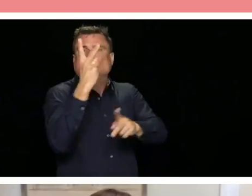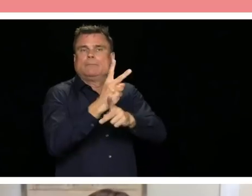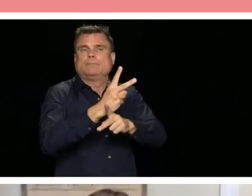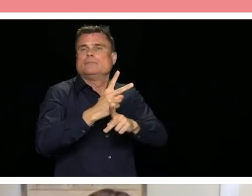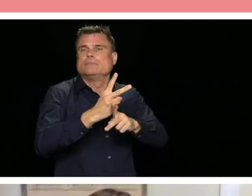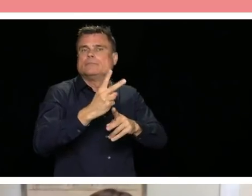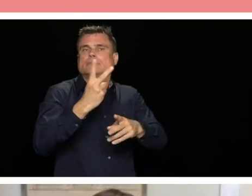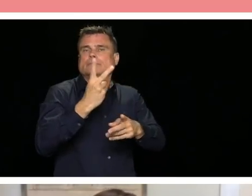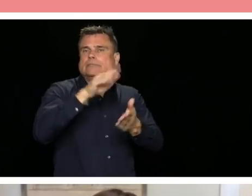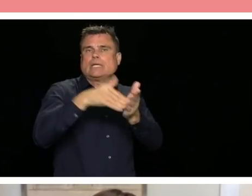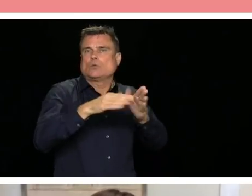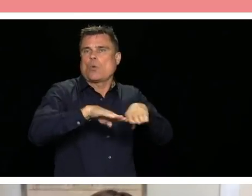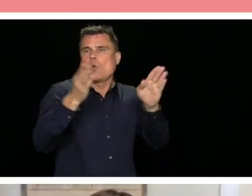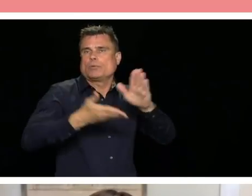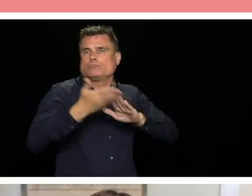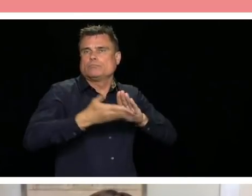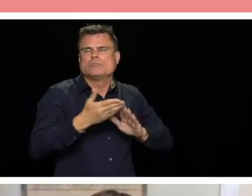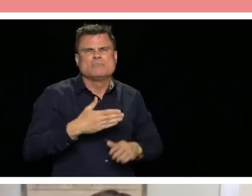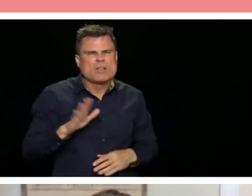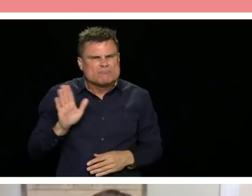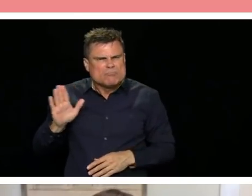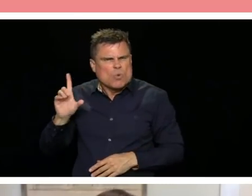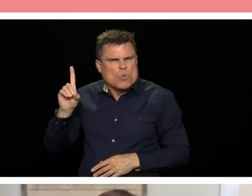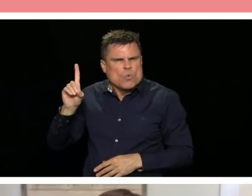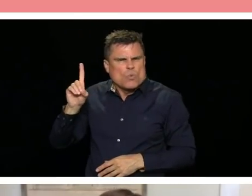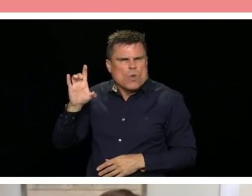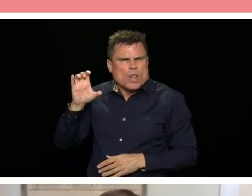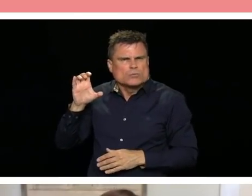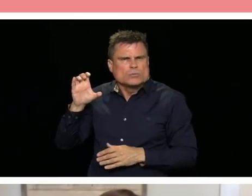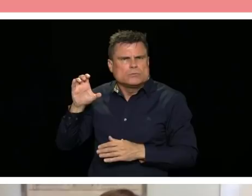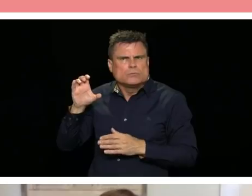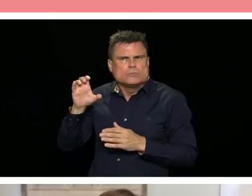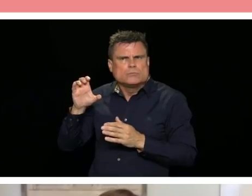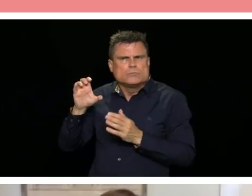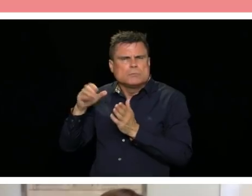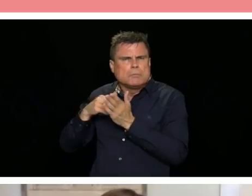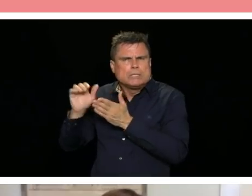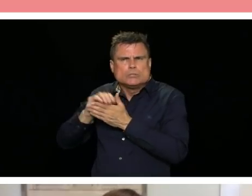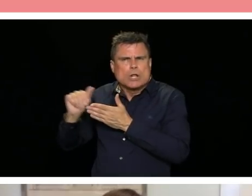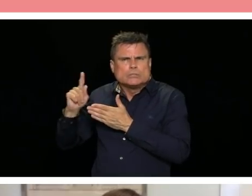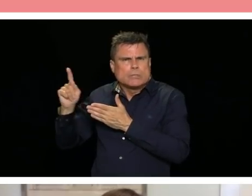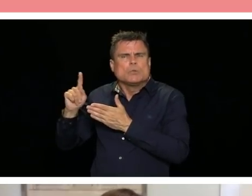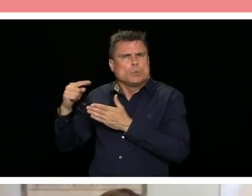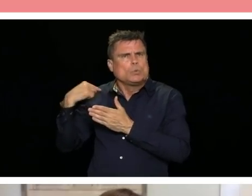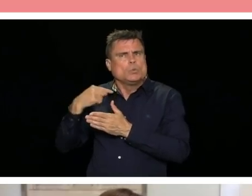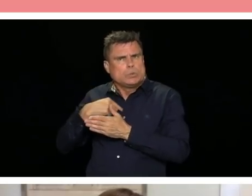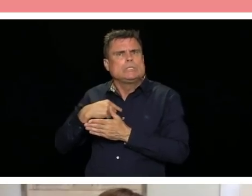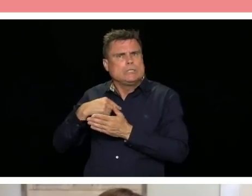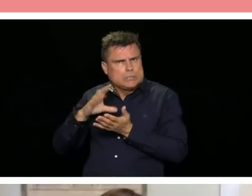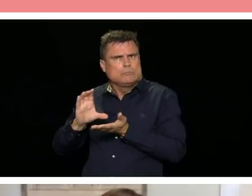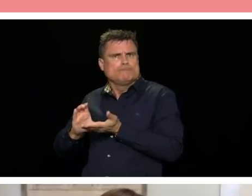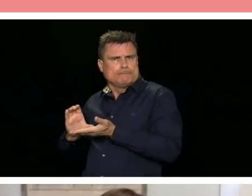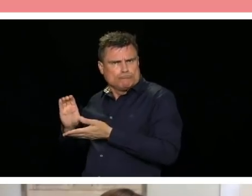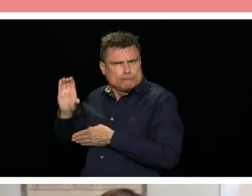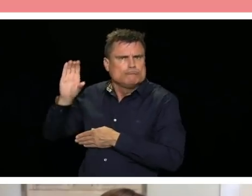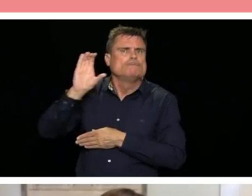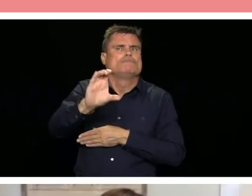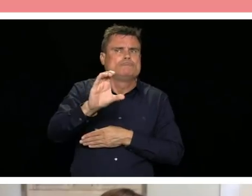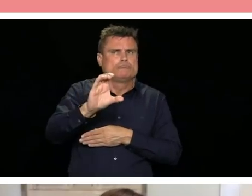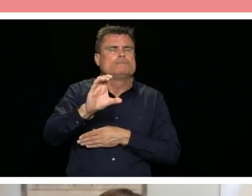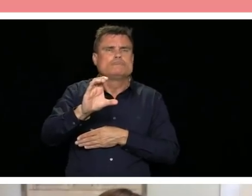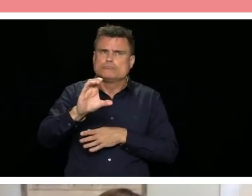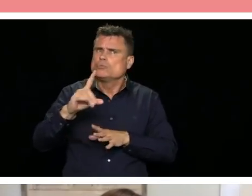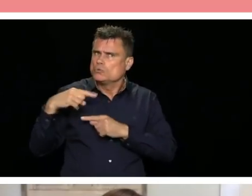is a significant investment from the government to support the sector. At the same time, we continue to support programs that are